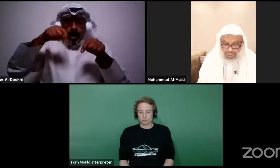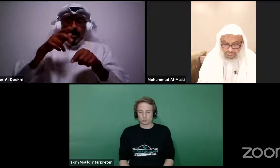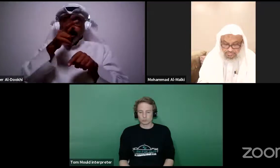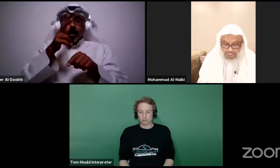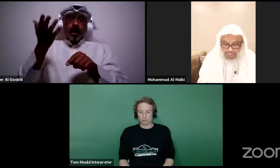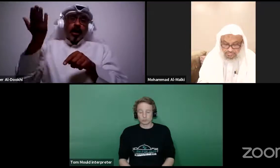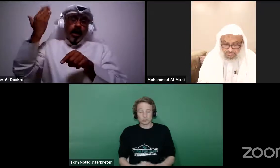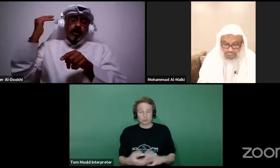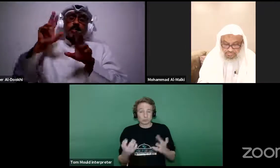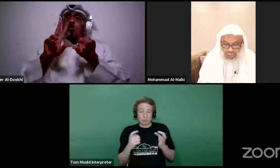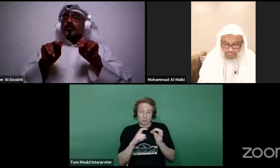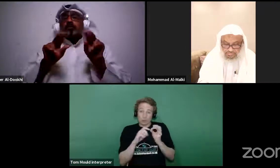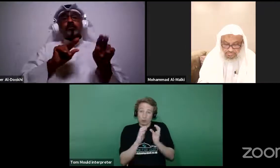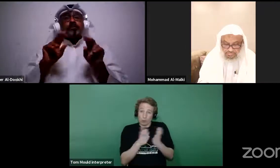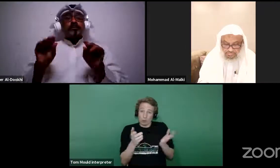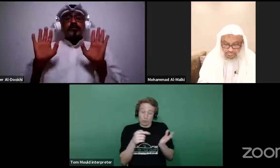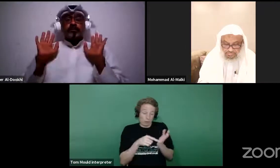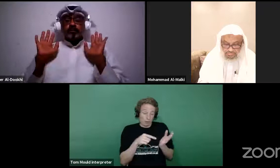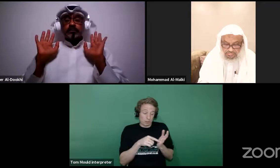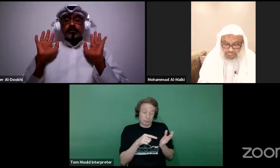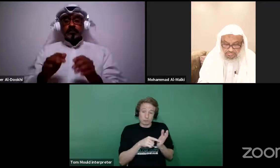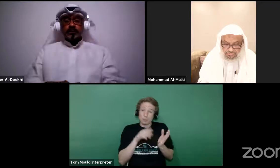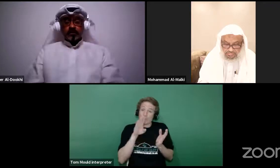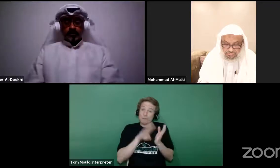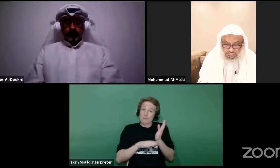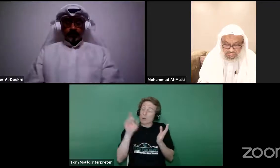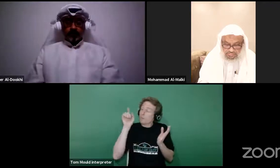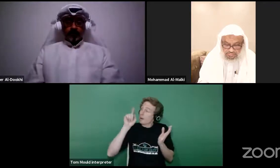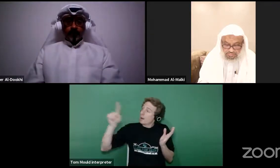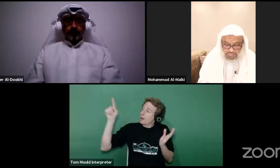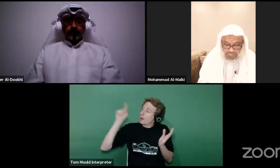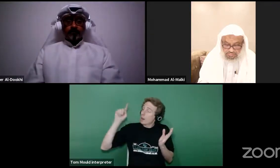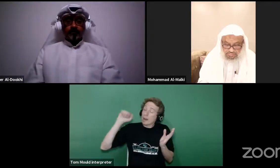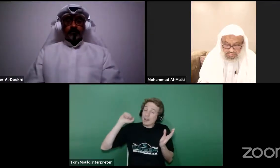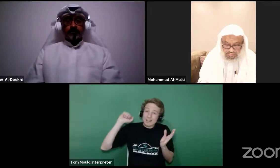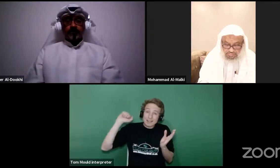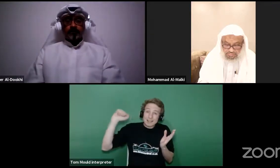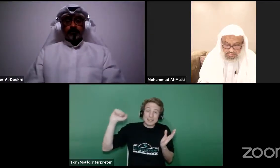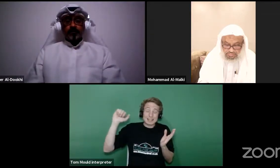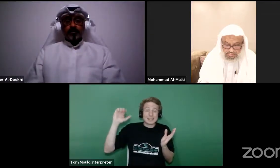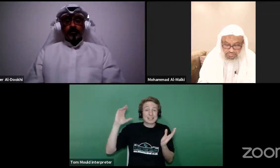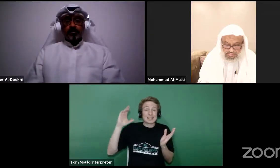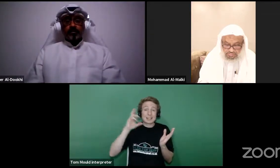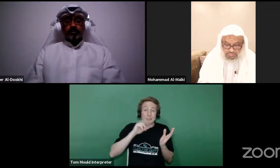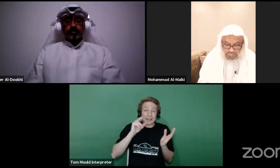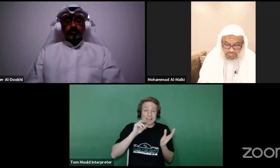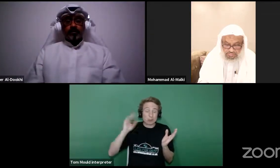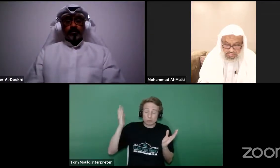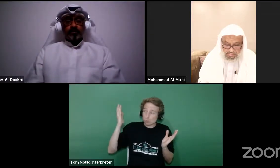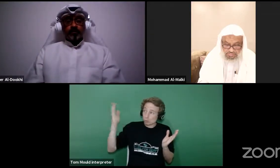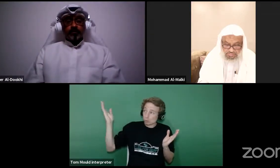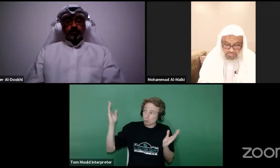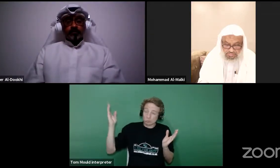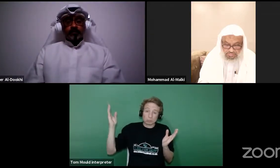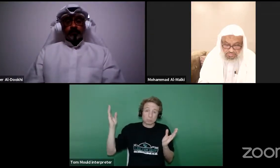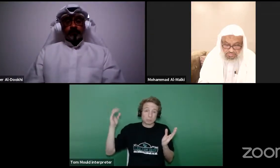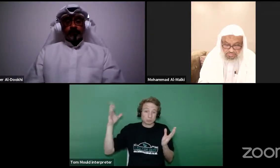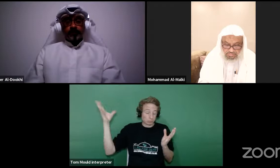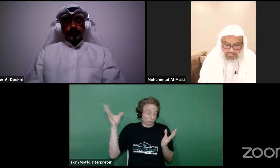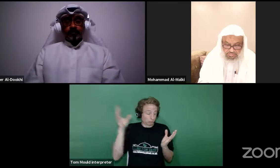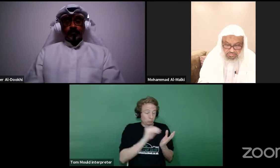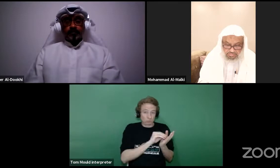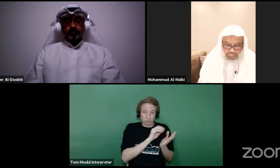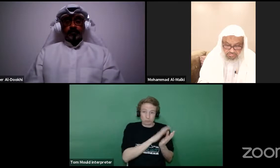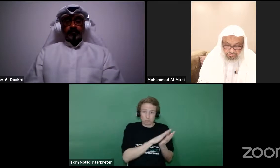Allah. It's not created. From him it emanated, or from him it came, and unto him it will return. This